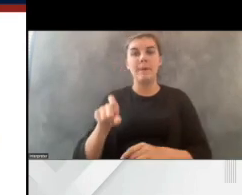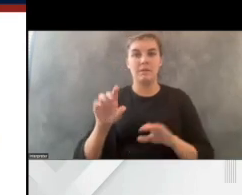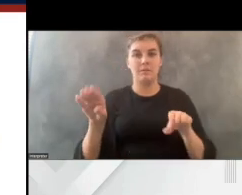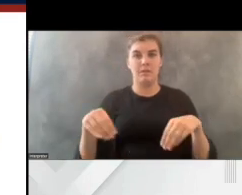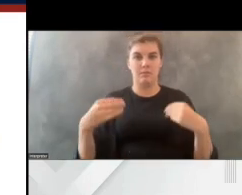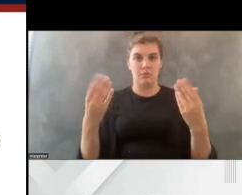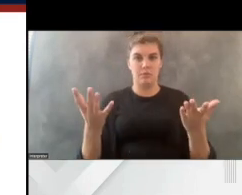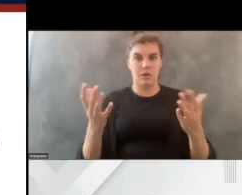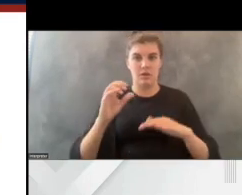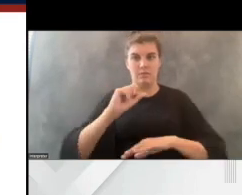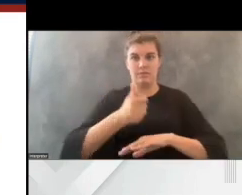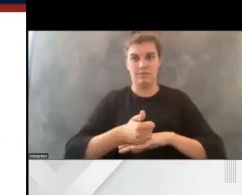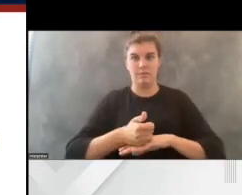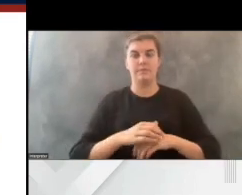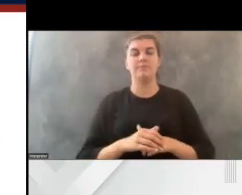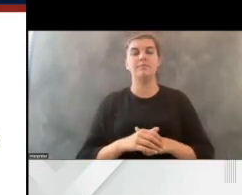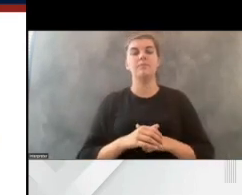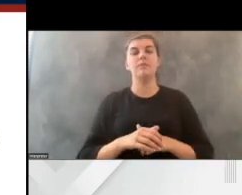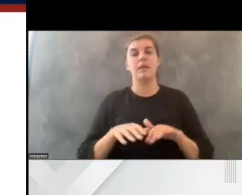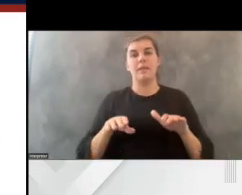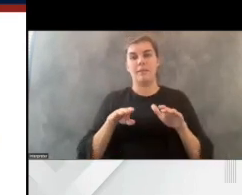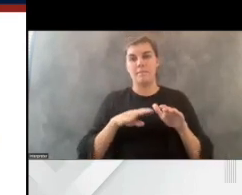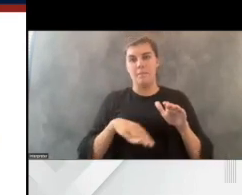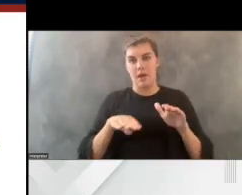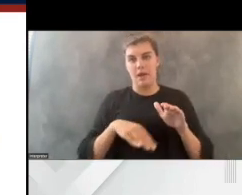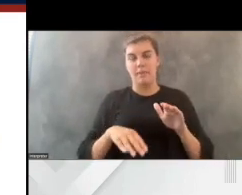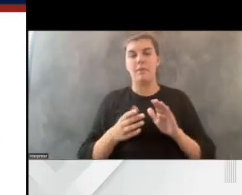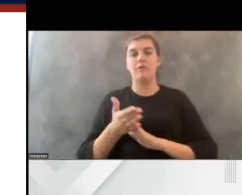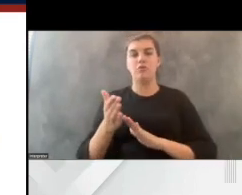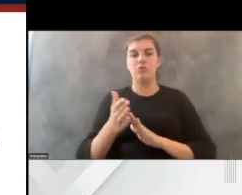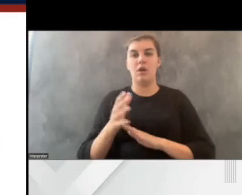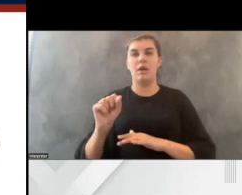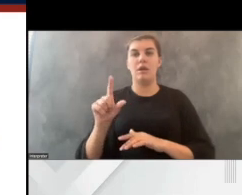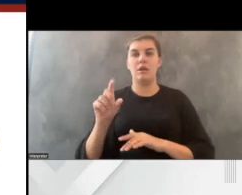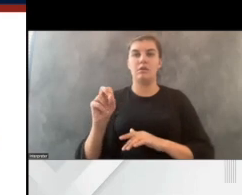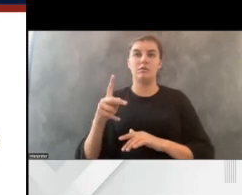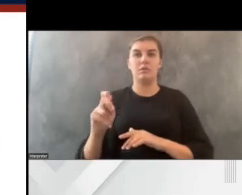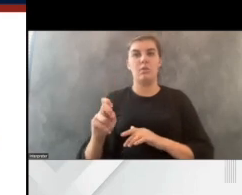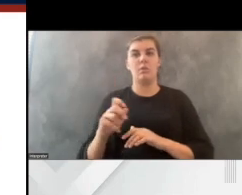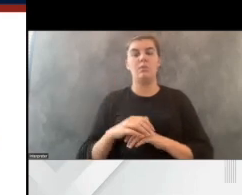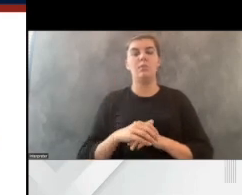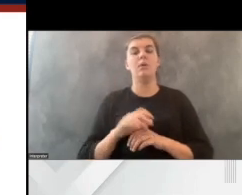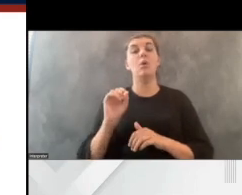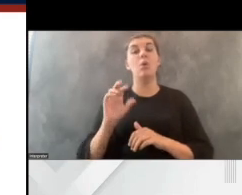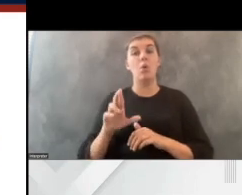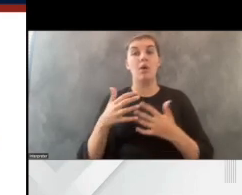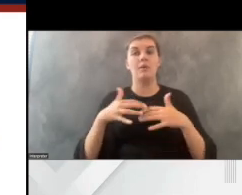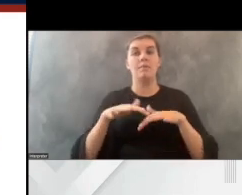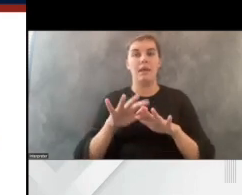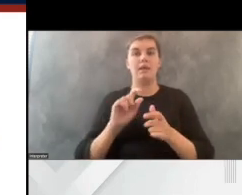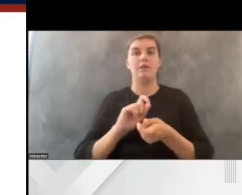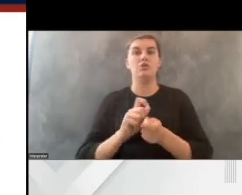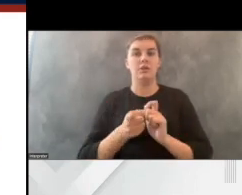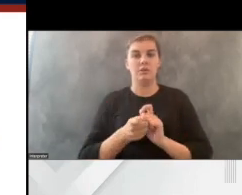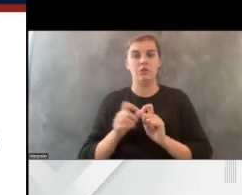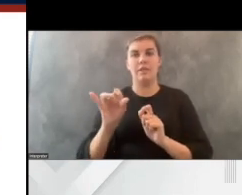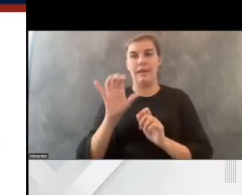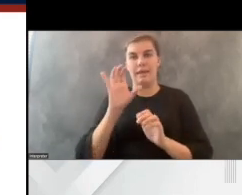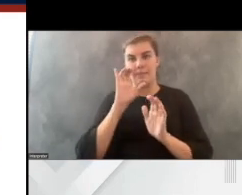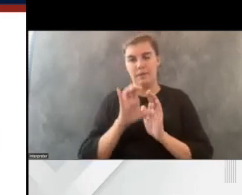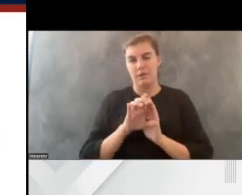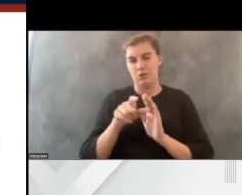Where there's the option to change direction of travel at the top of a perpendicular curb ramp, as pictured on the